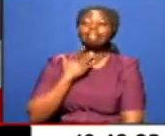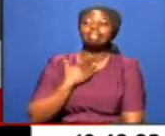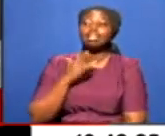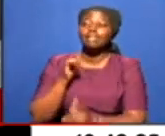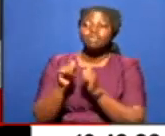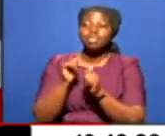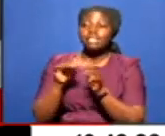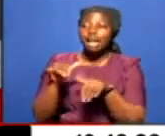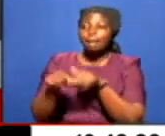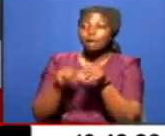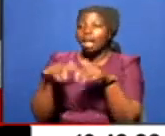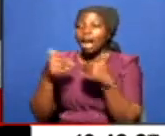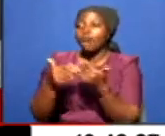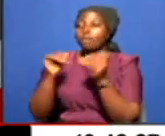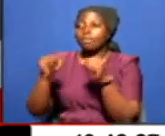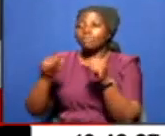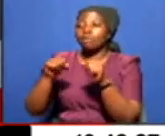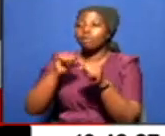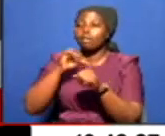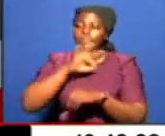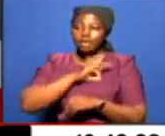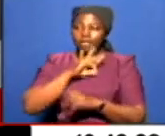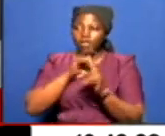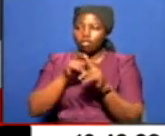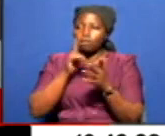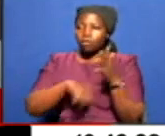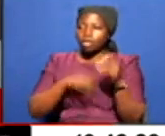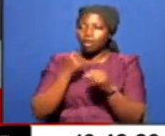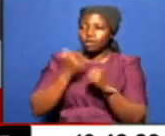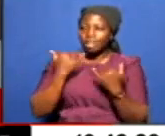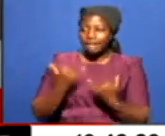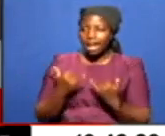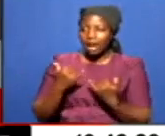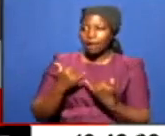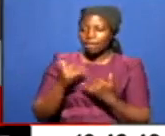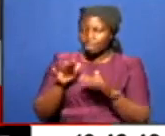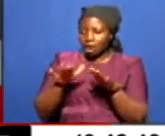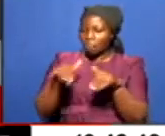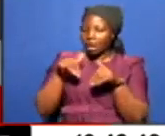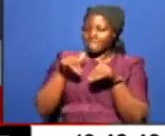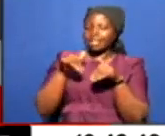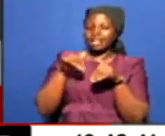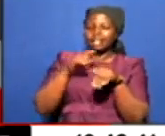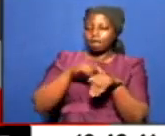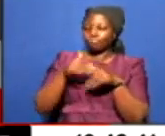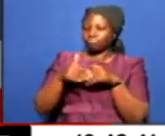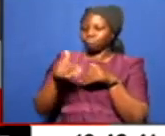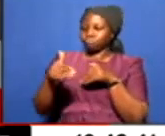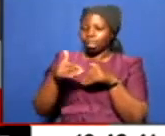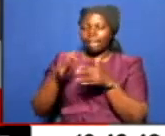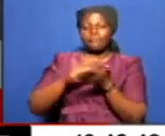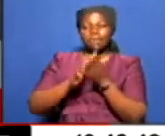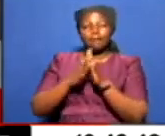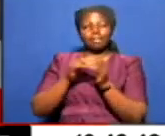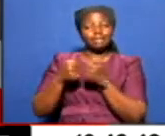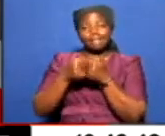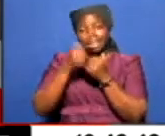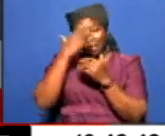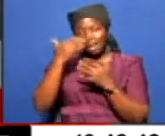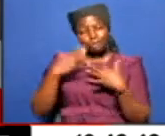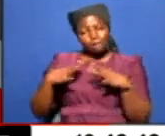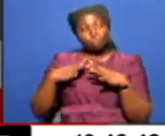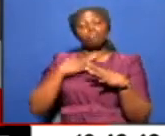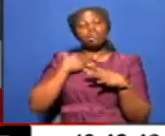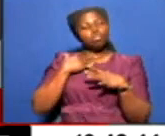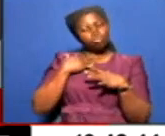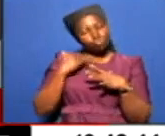I benefit from what you are doing now, the waiting period then becomes a challenge, because most of them are looking for my immediate benefit as opposed to working